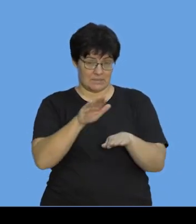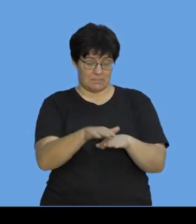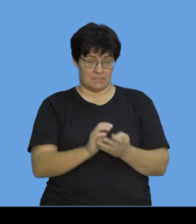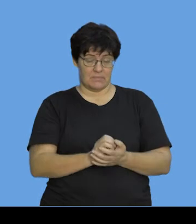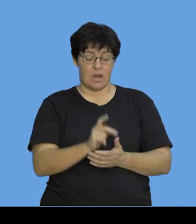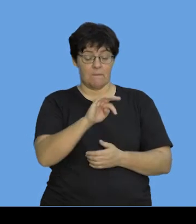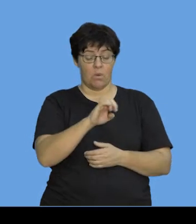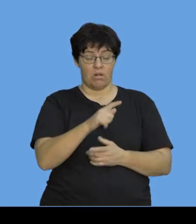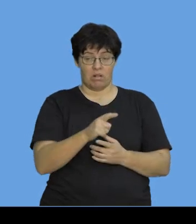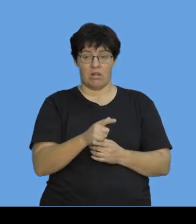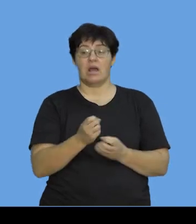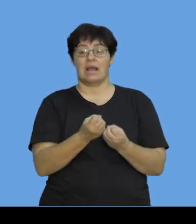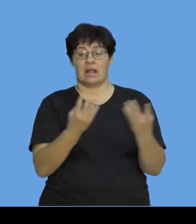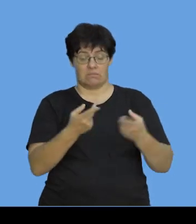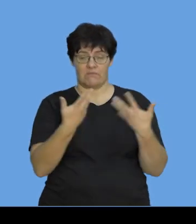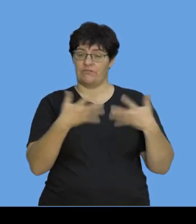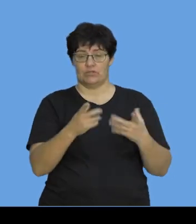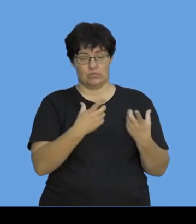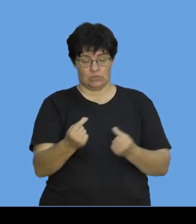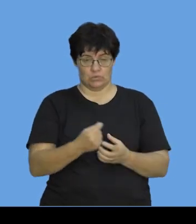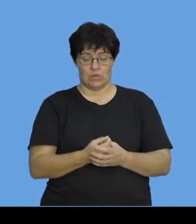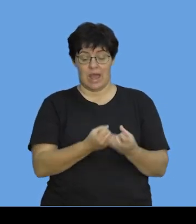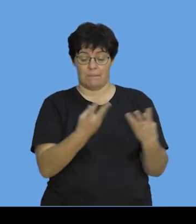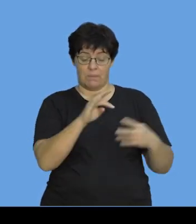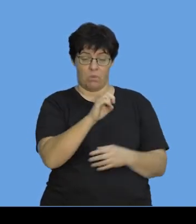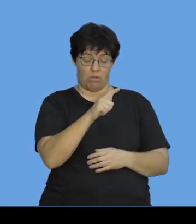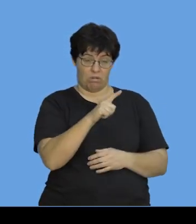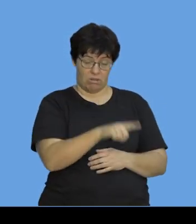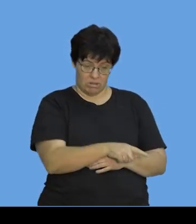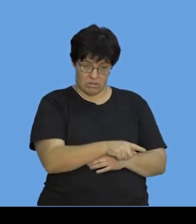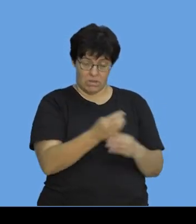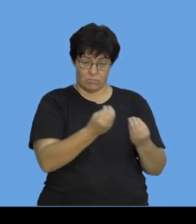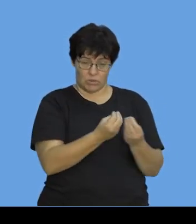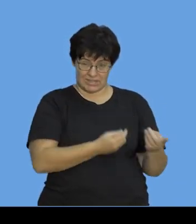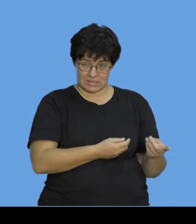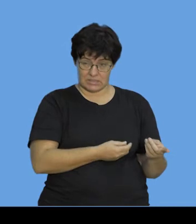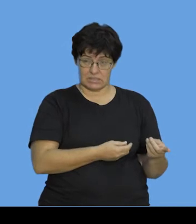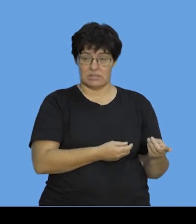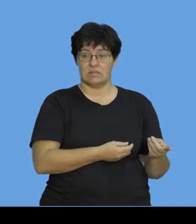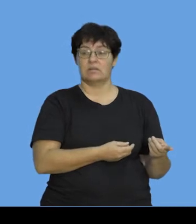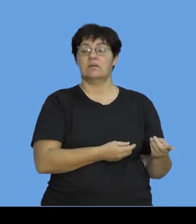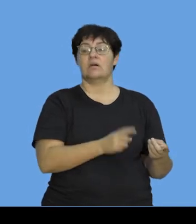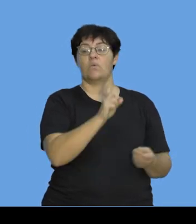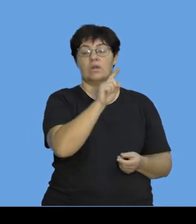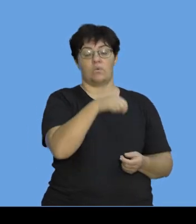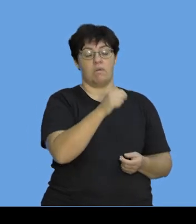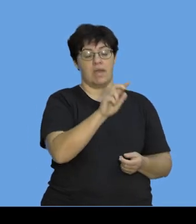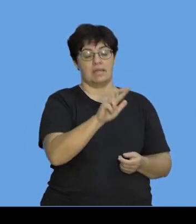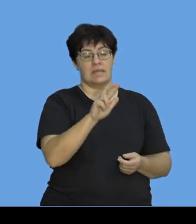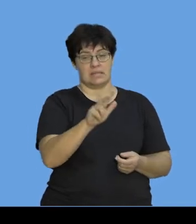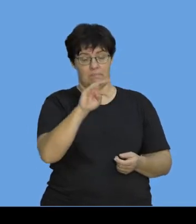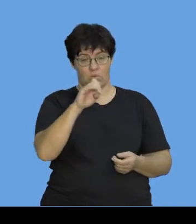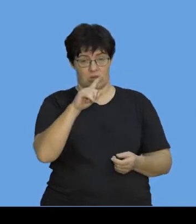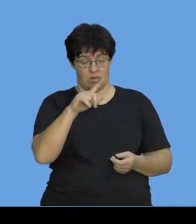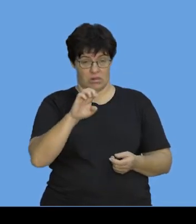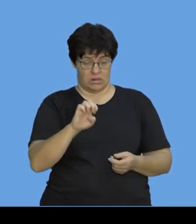the substance. We've managed to do that. We say number of moles of the product is equals to 1.88 moles. Okay,